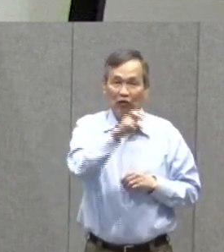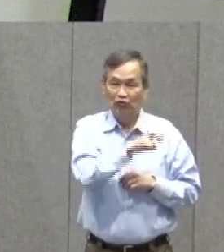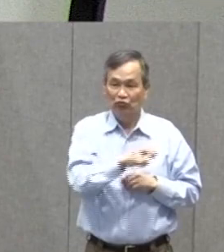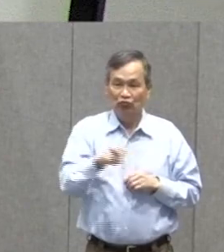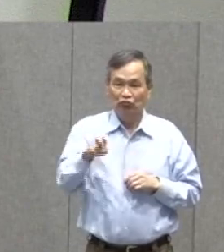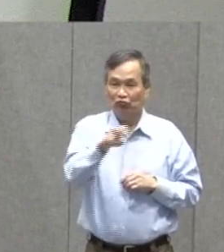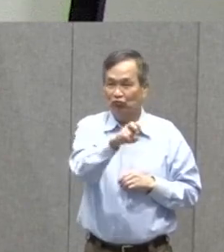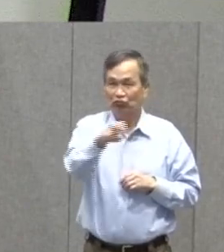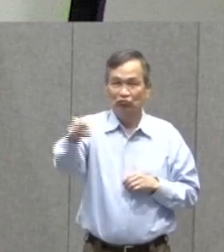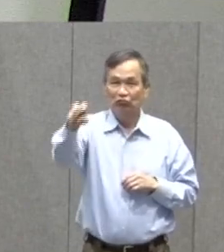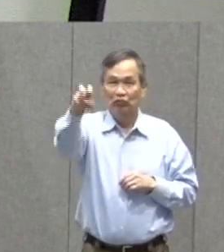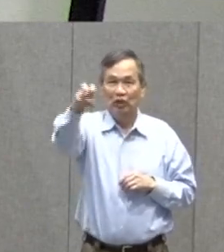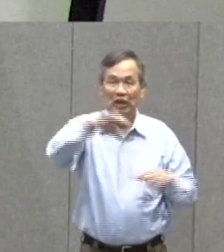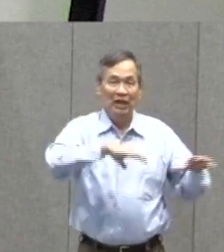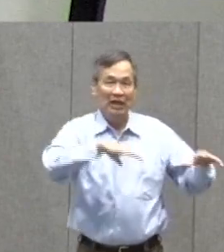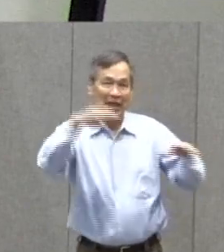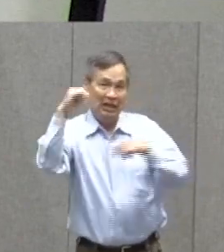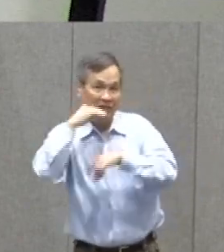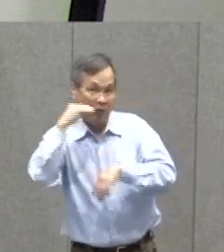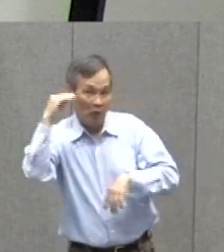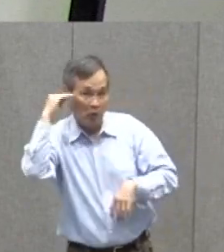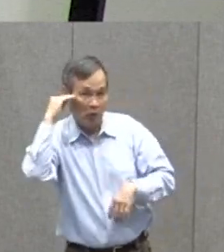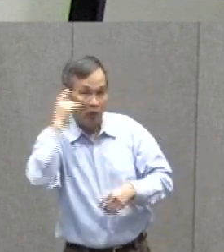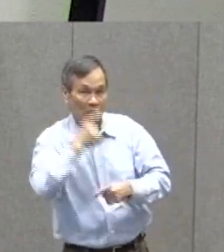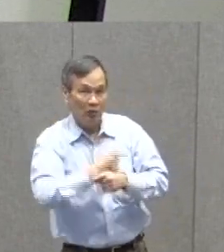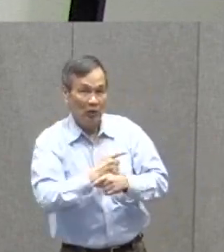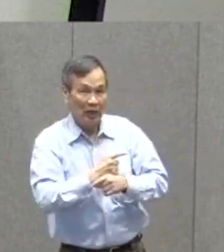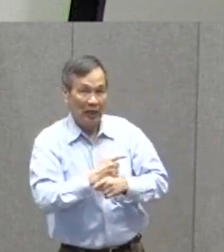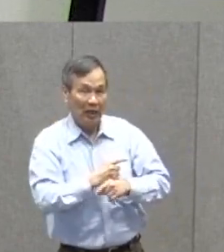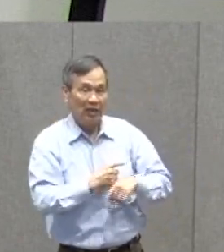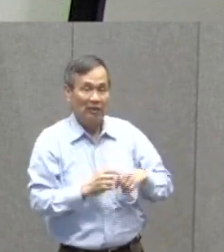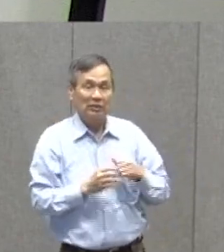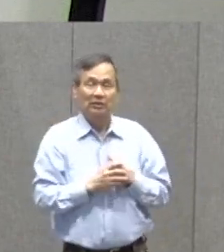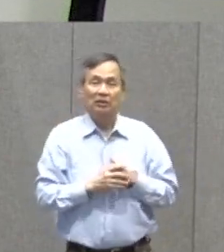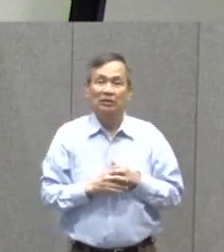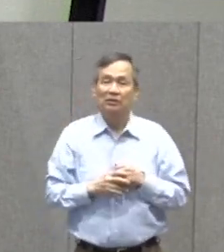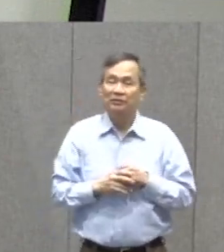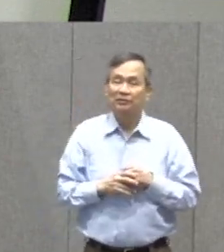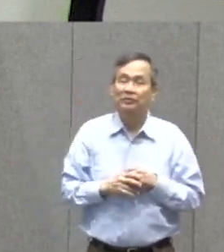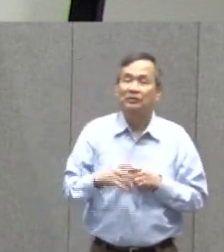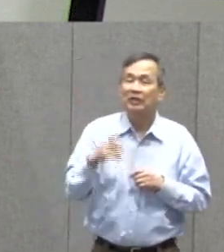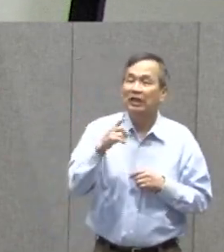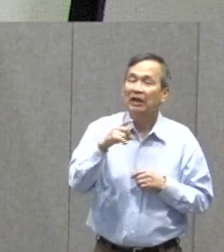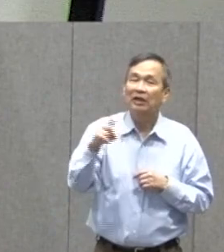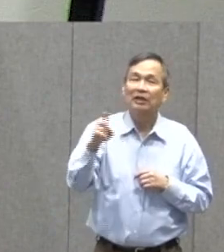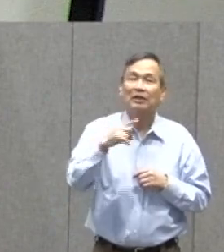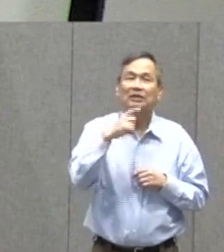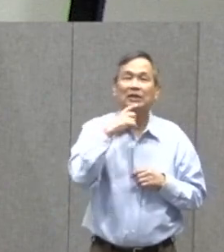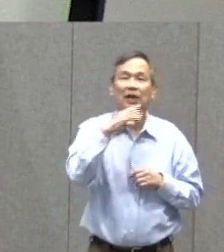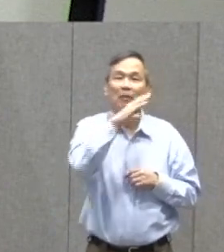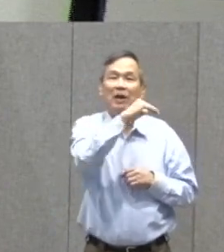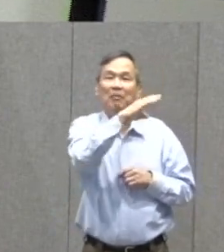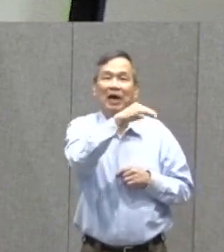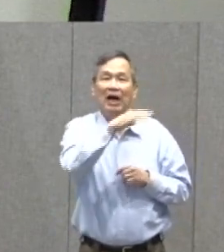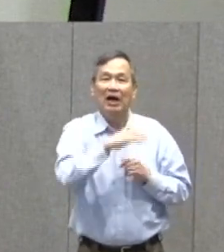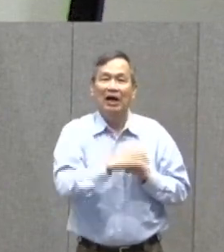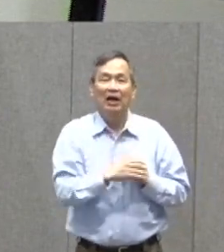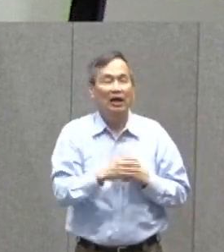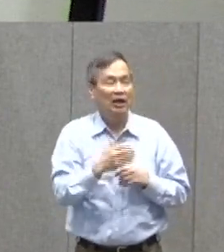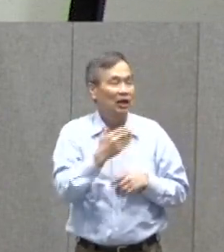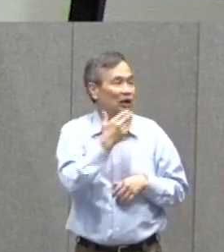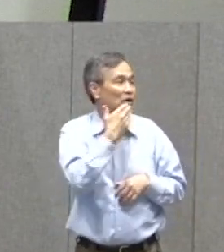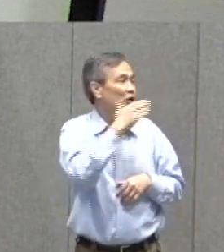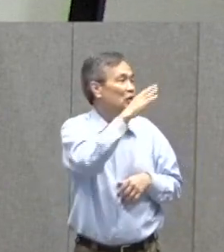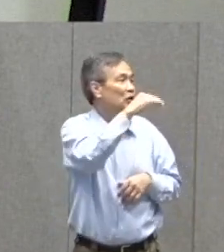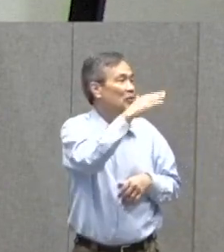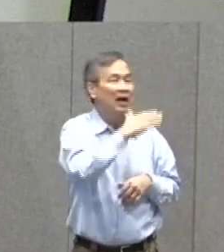away from their home, out in the universe, as she says. And they say, adios, corazón. Goodbye,